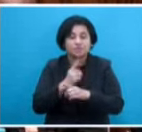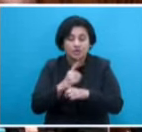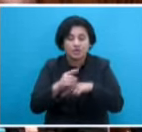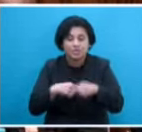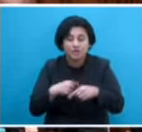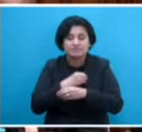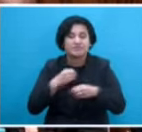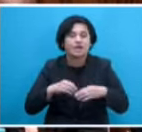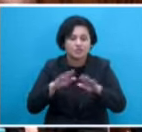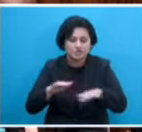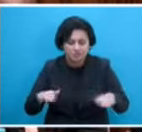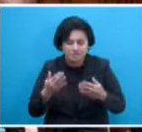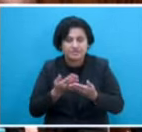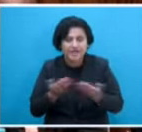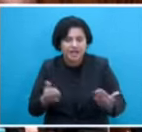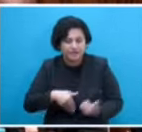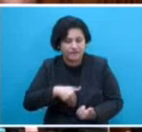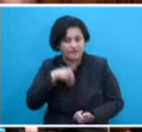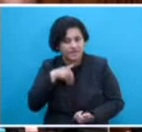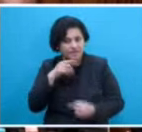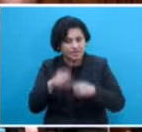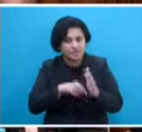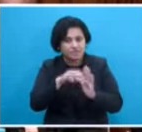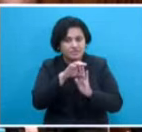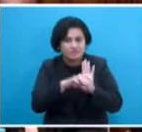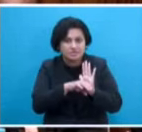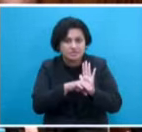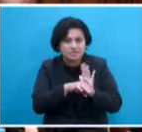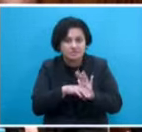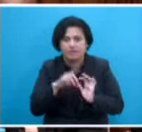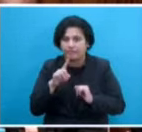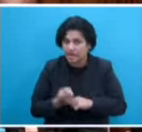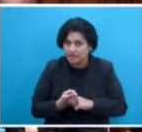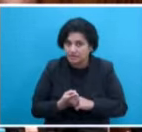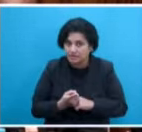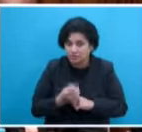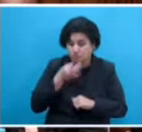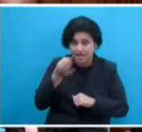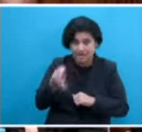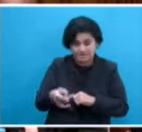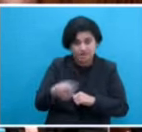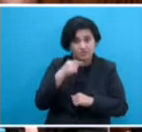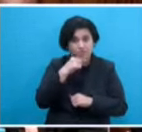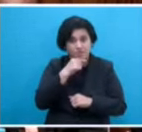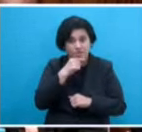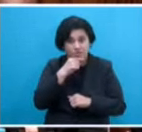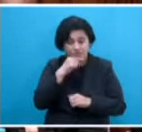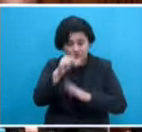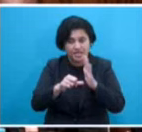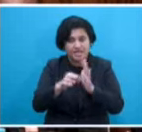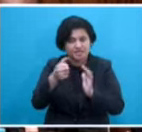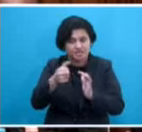they felt about the Constitution. But has anyone asked that 16-year-old child how he feels about the